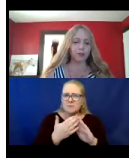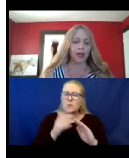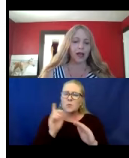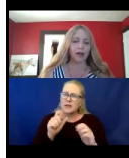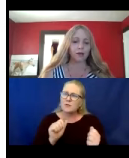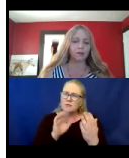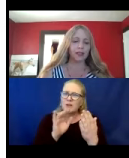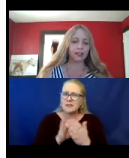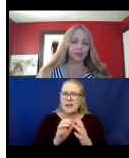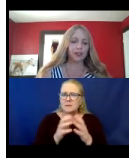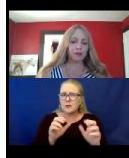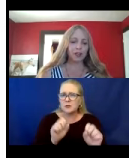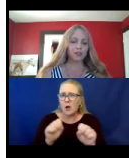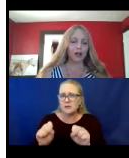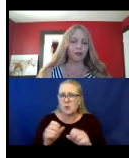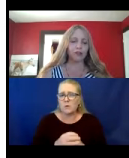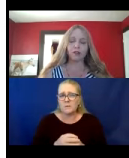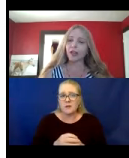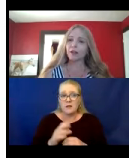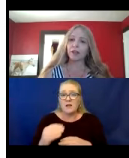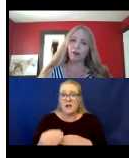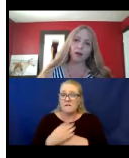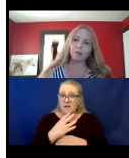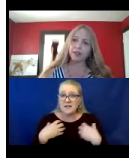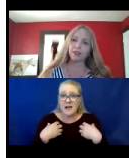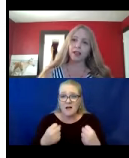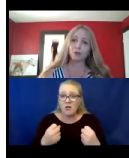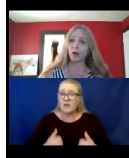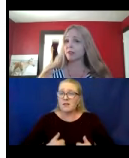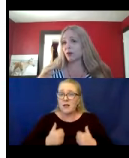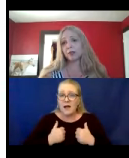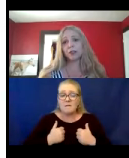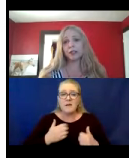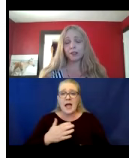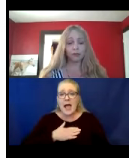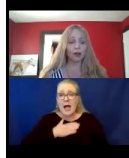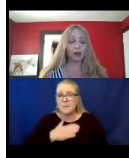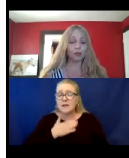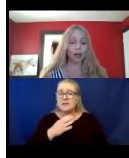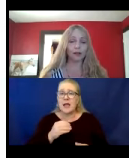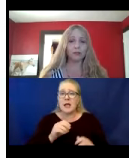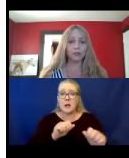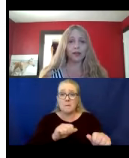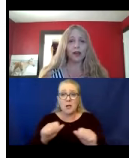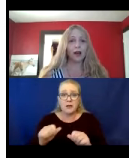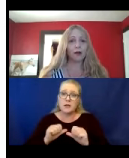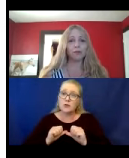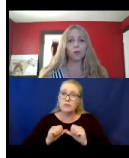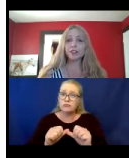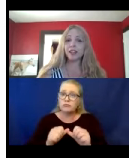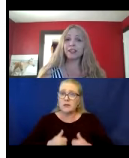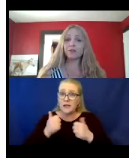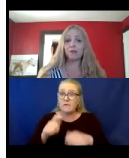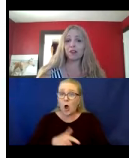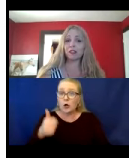possible. It literally affects our health and our life and our happiness, as well as our ability to live longer lives.